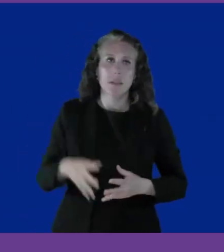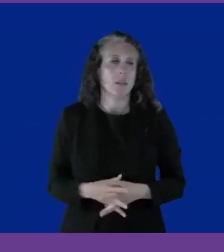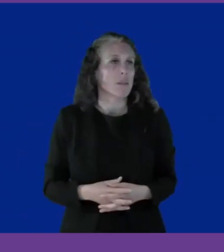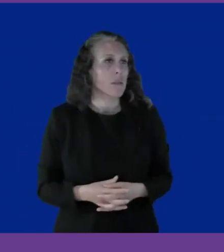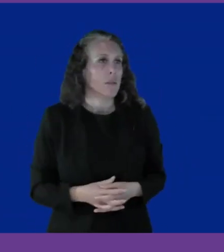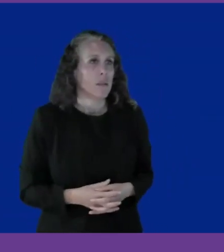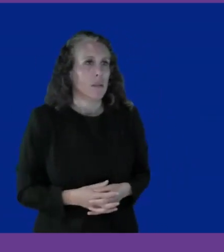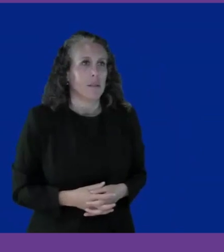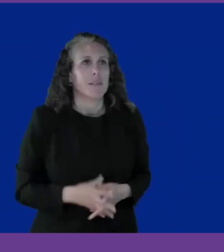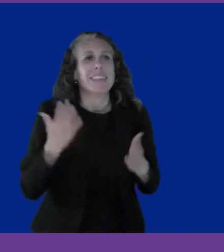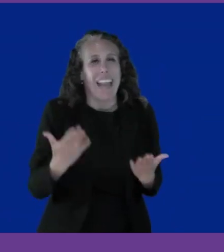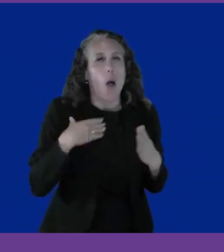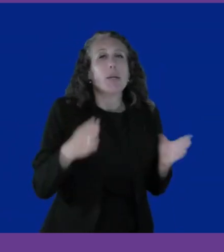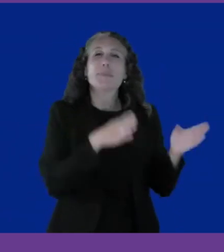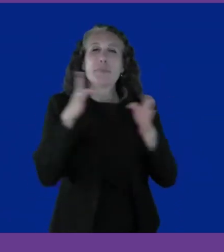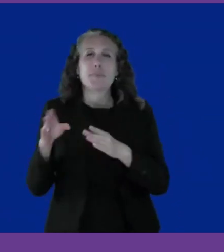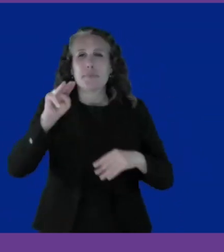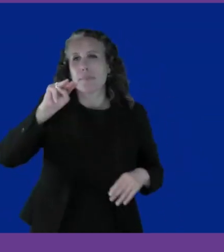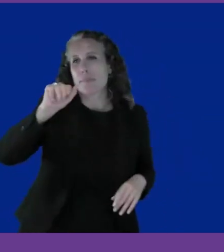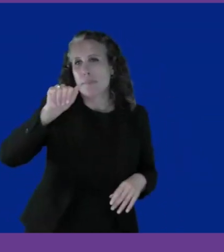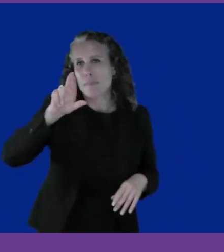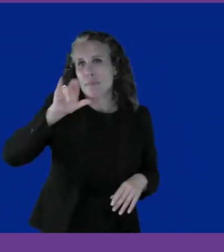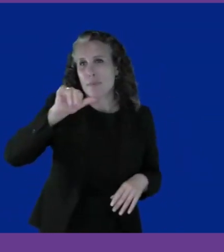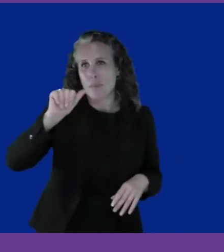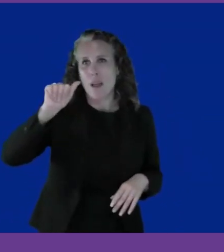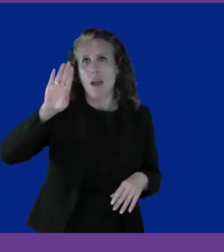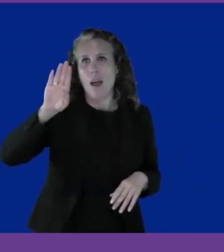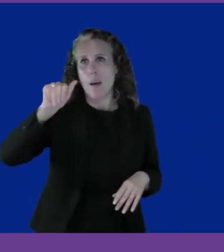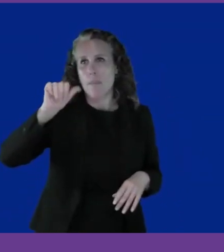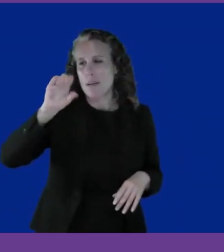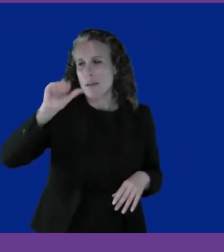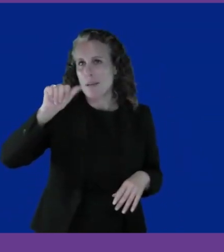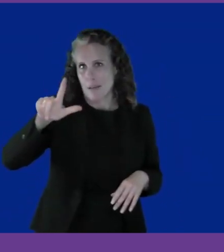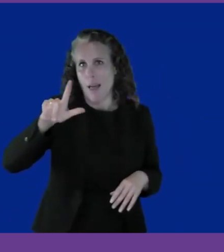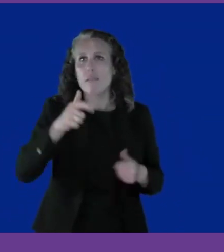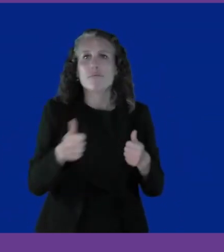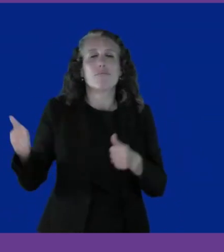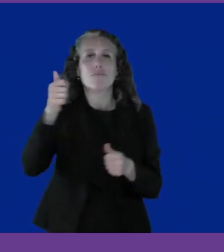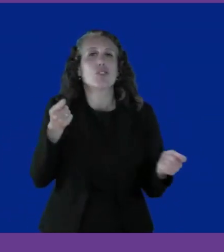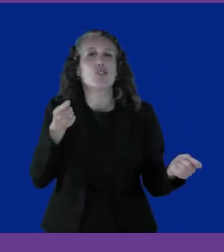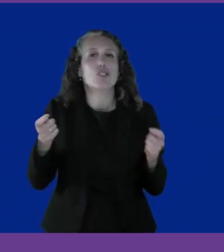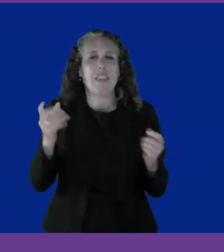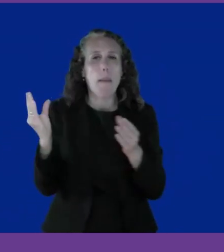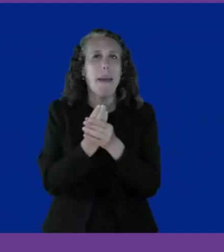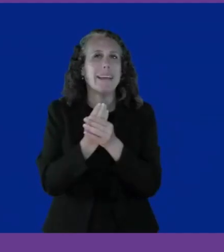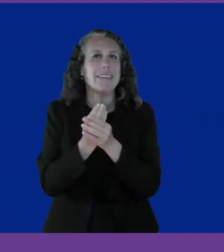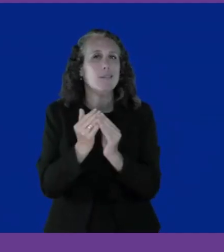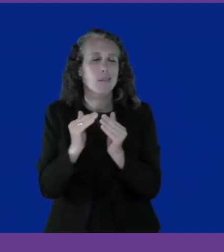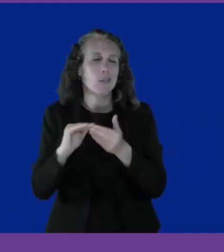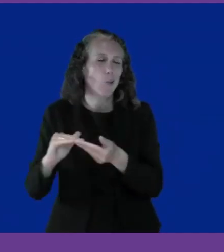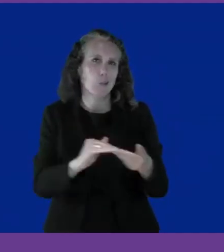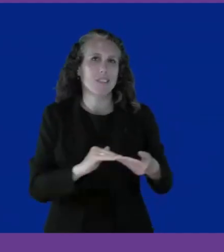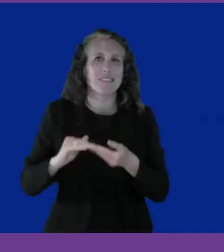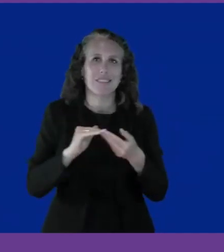Maria Bascal, the chair of the executive committee of the European Banking Federation. Thank you very much, Maria, for coming. I